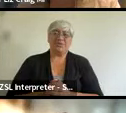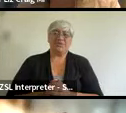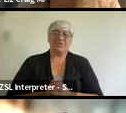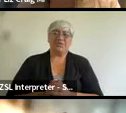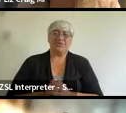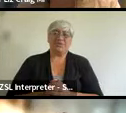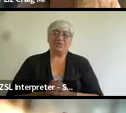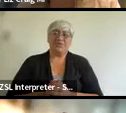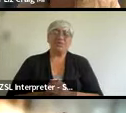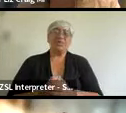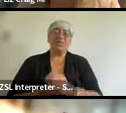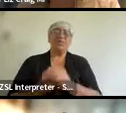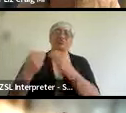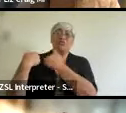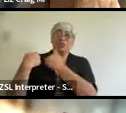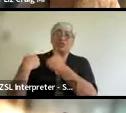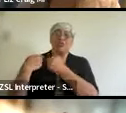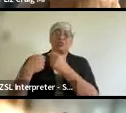society